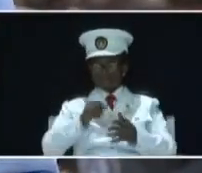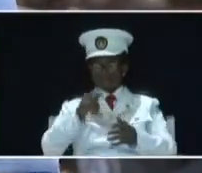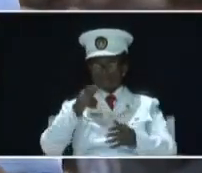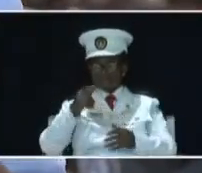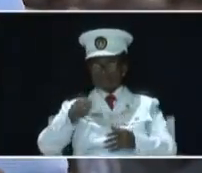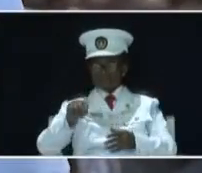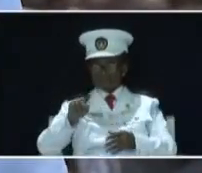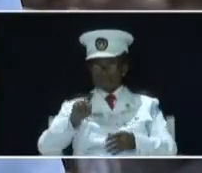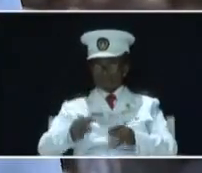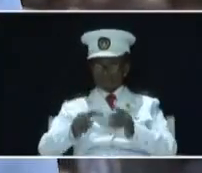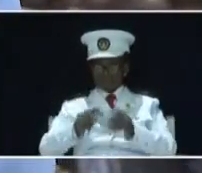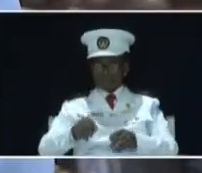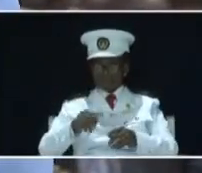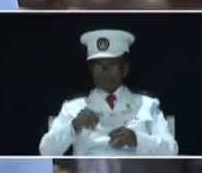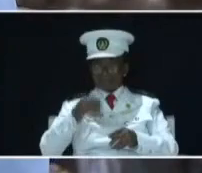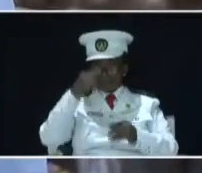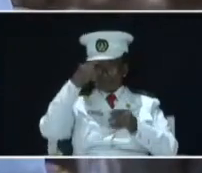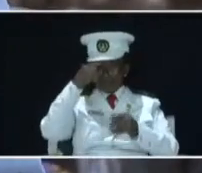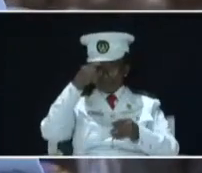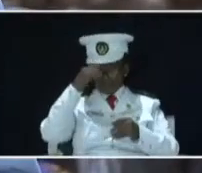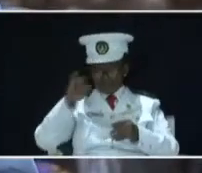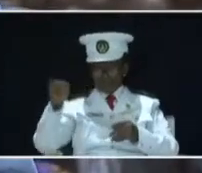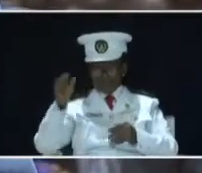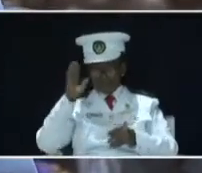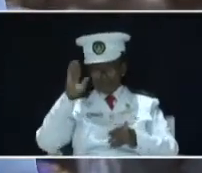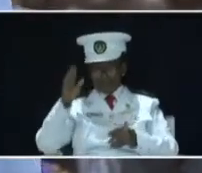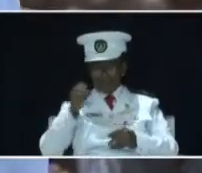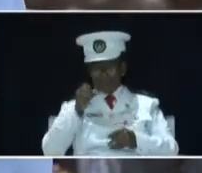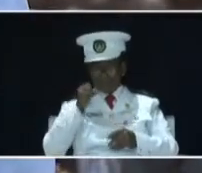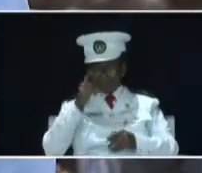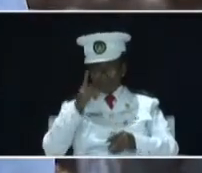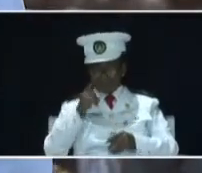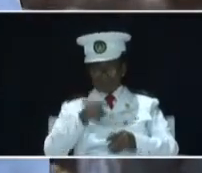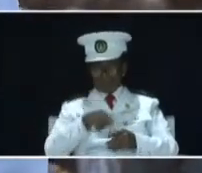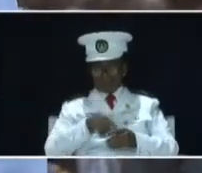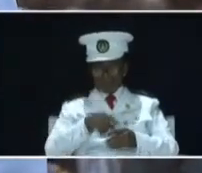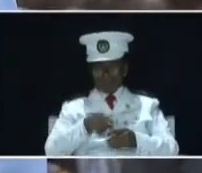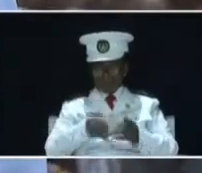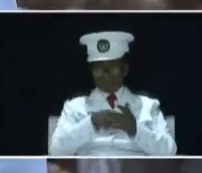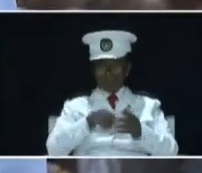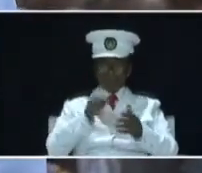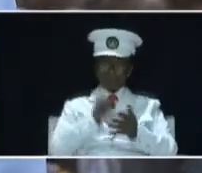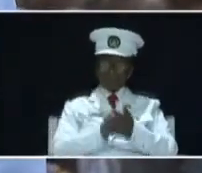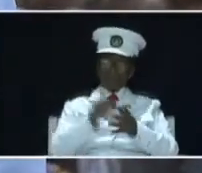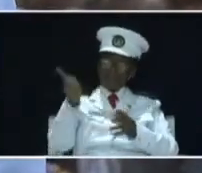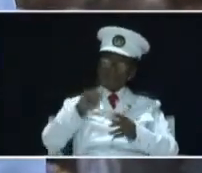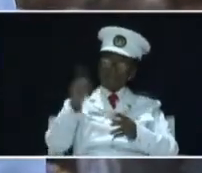understand. He said, where sorrow used to reign supreme,